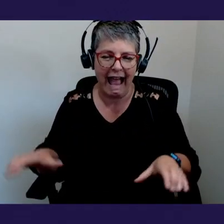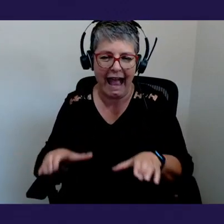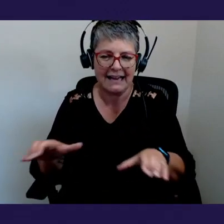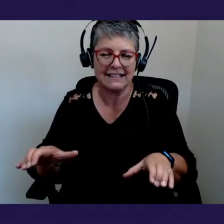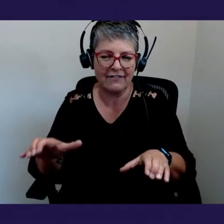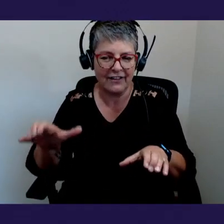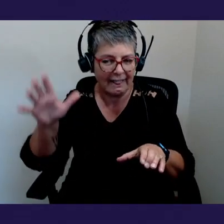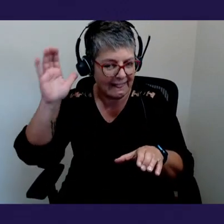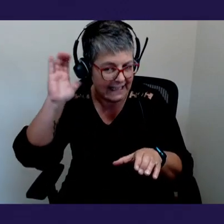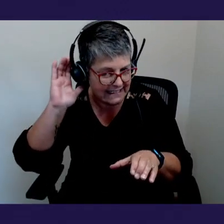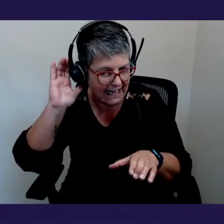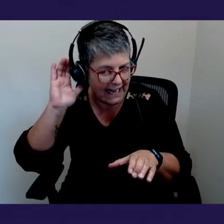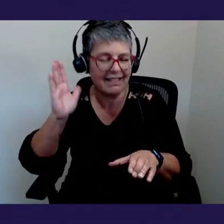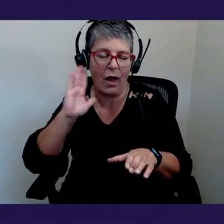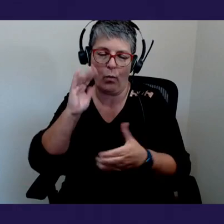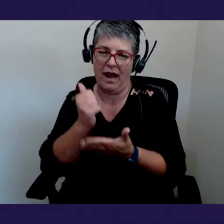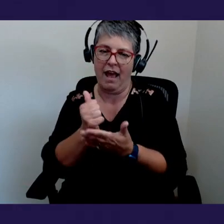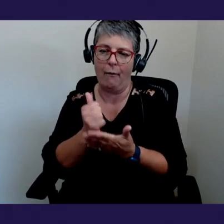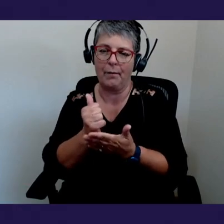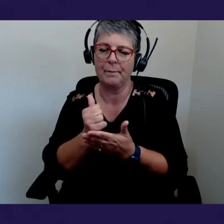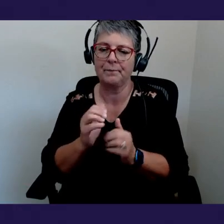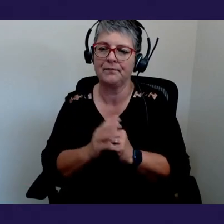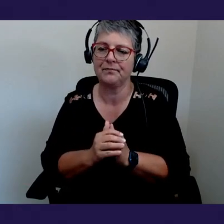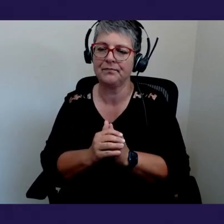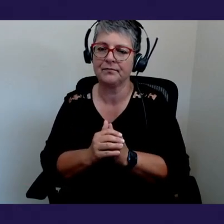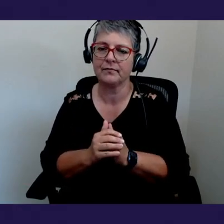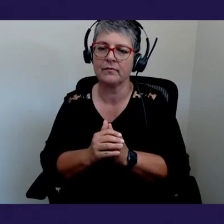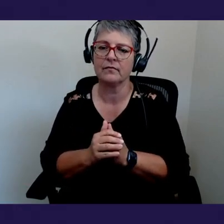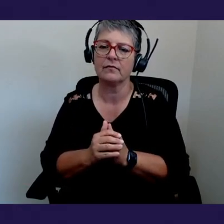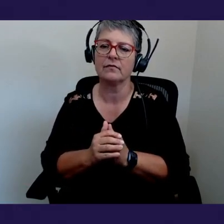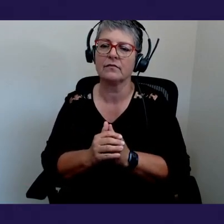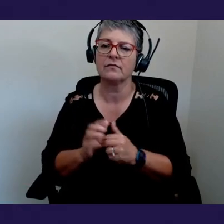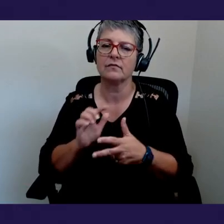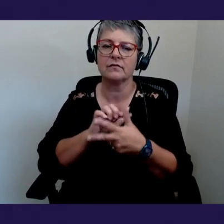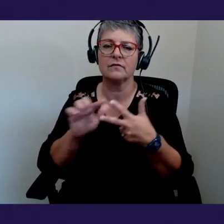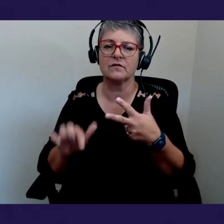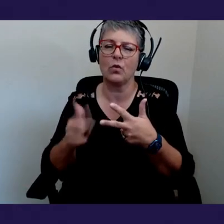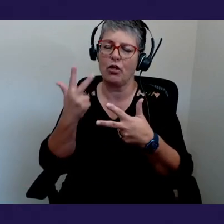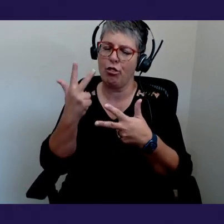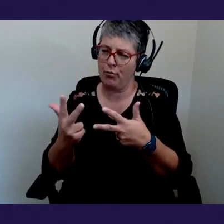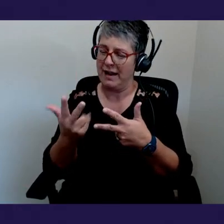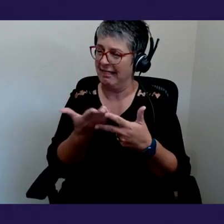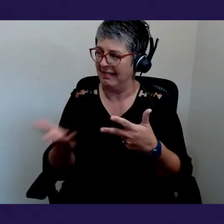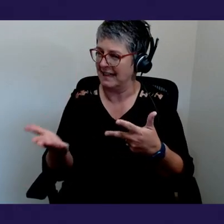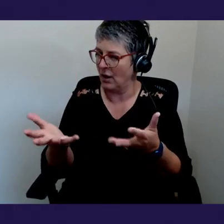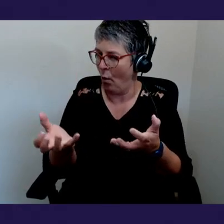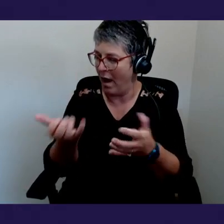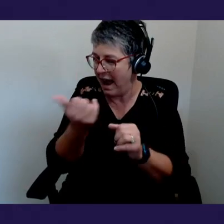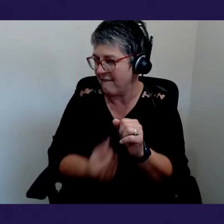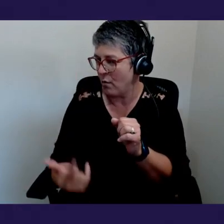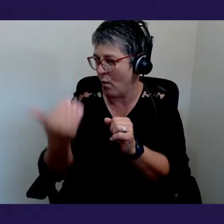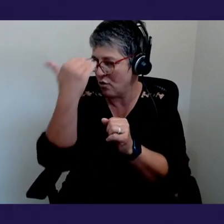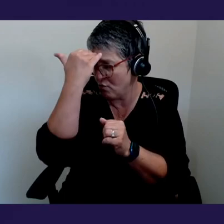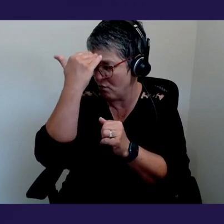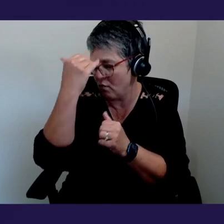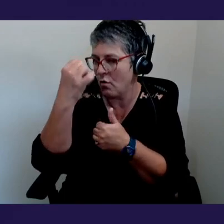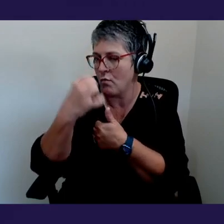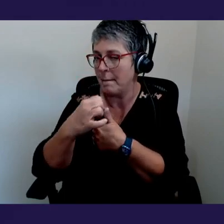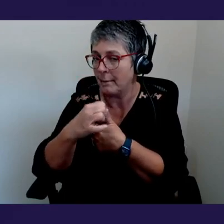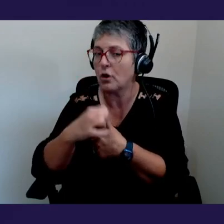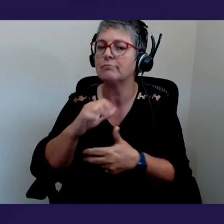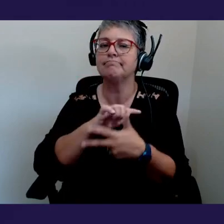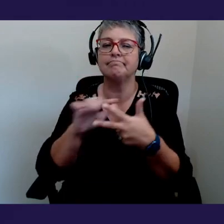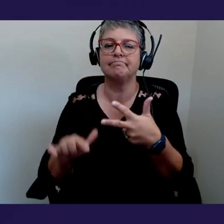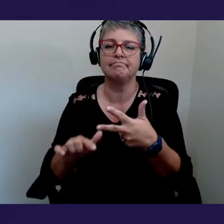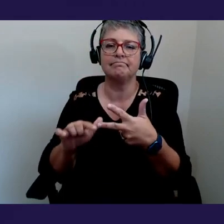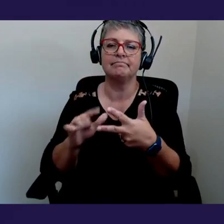better. Last slide, please. So here again are those key takeaways that if we look at with the